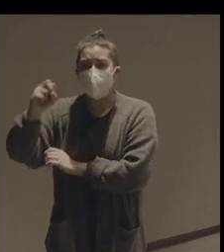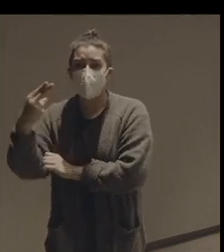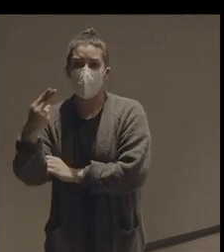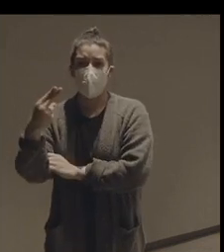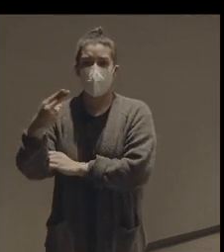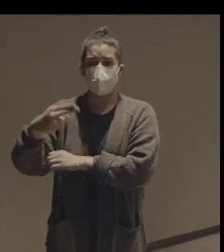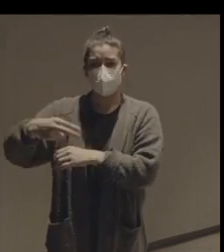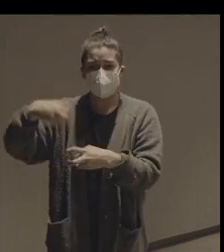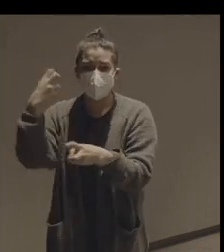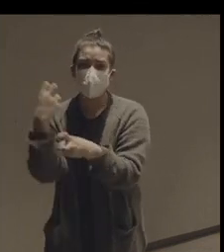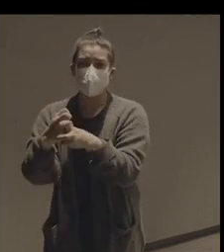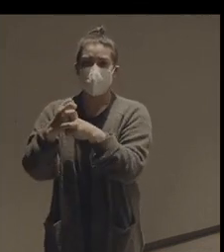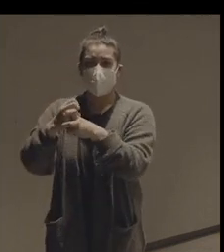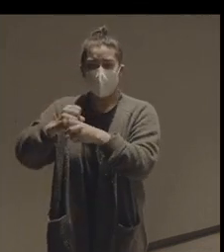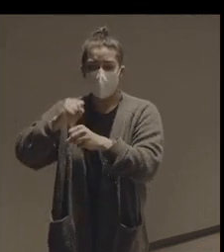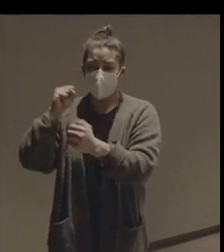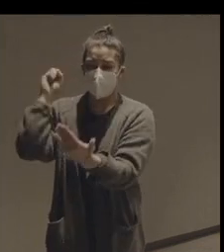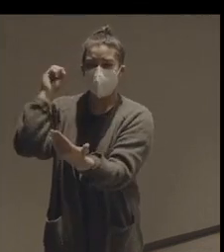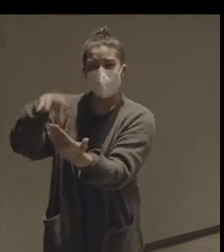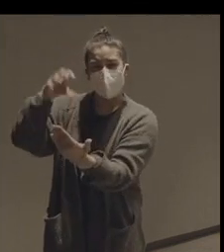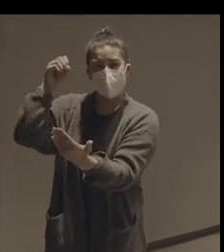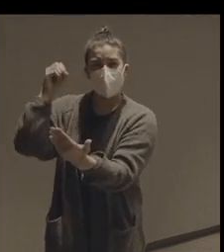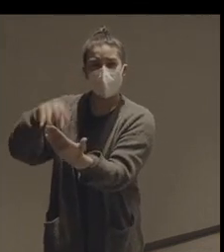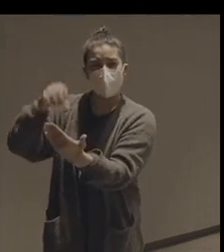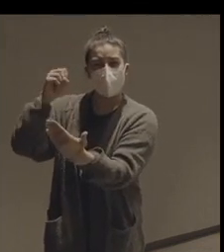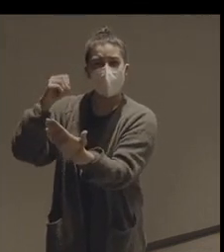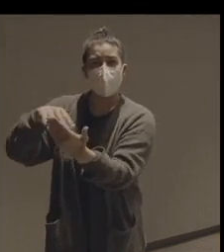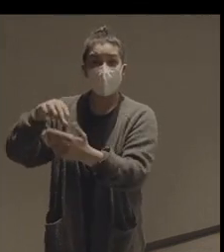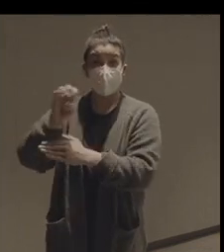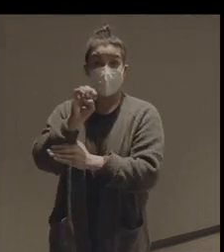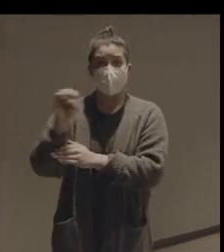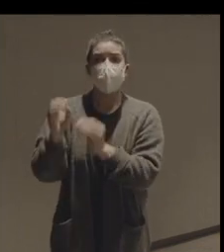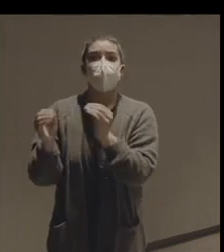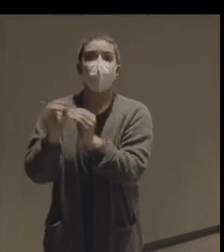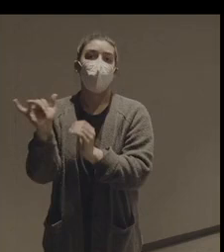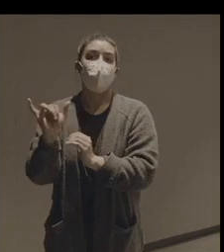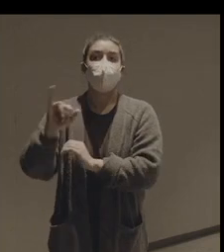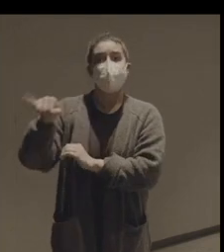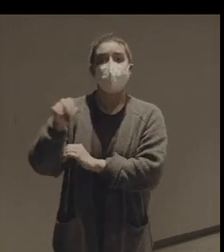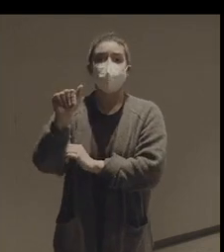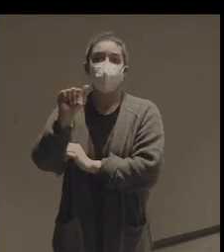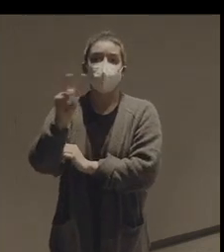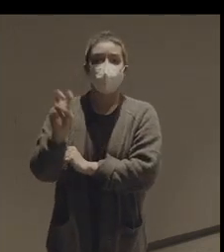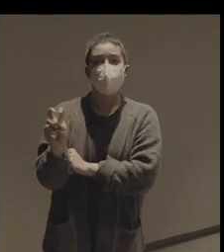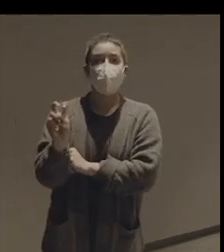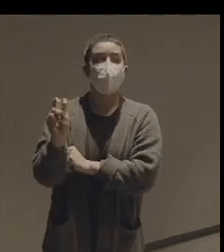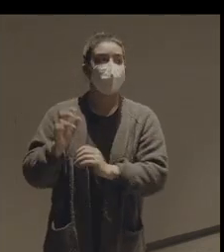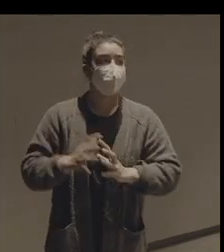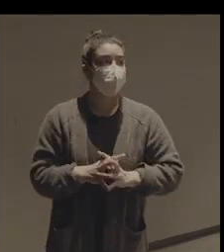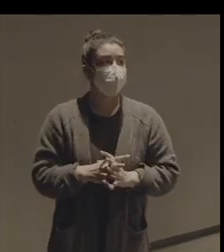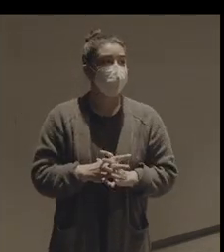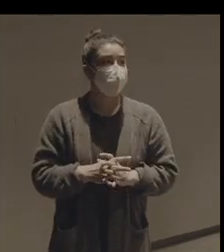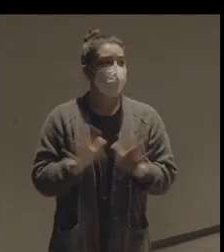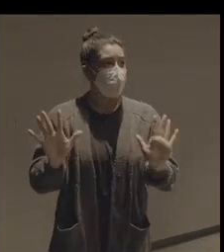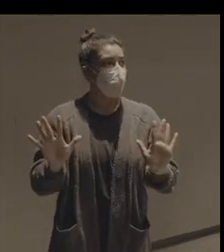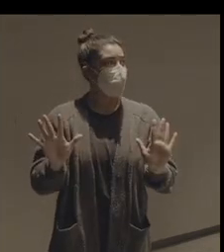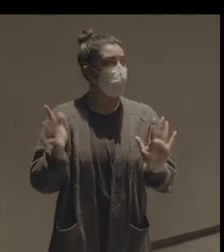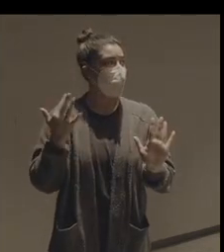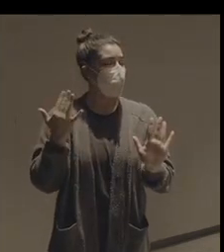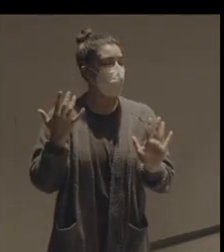are giving us the visual equivalents to cool jazz and the open quality of the modern architecture. Oh wait, that's two slides